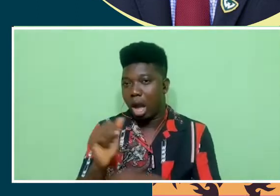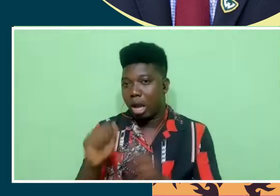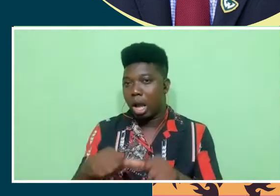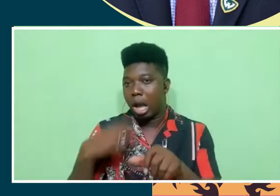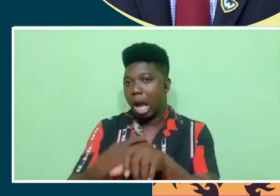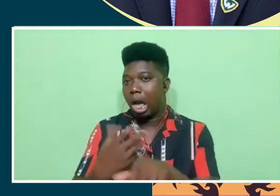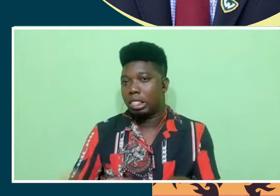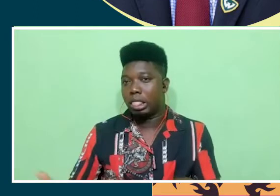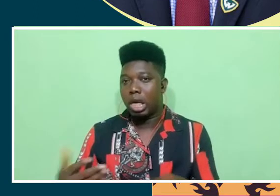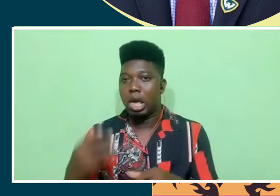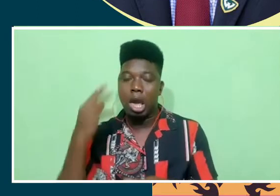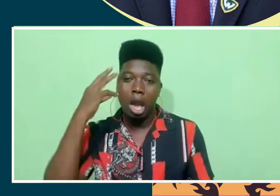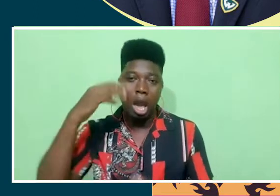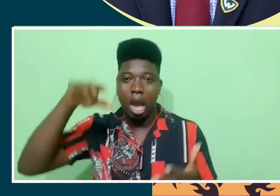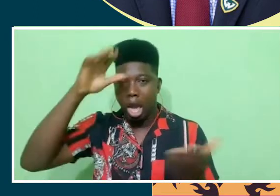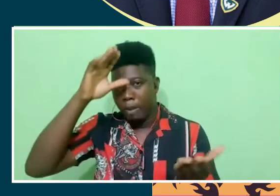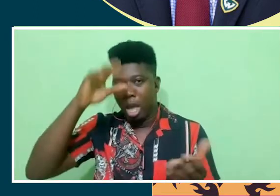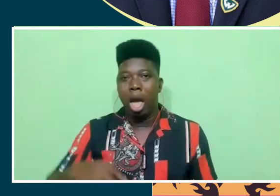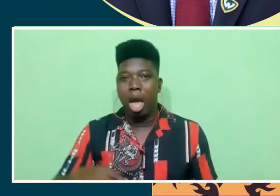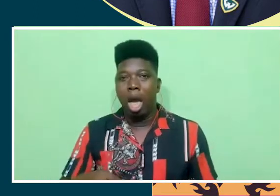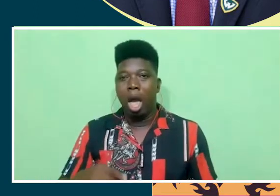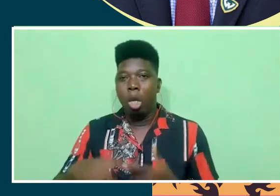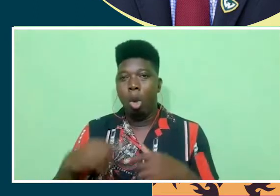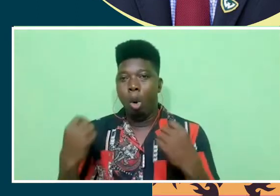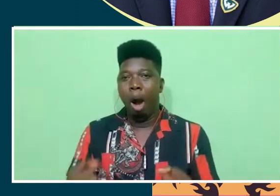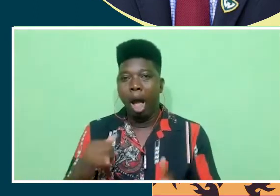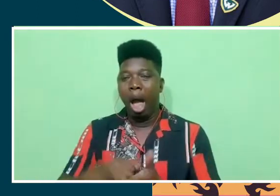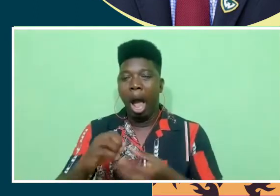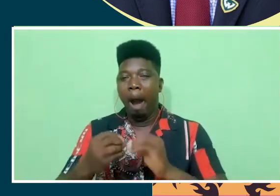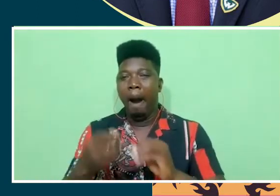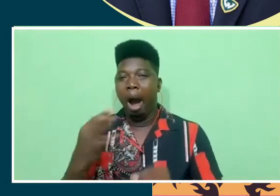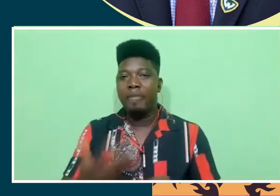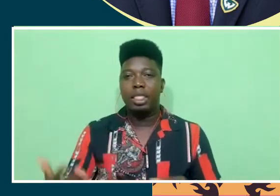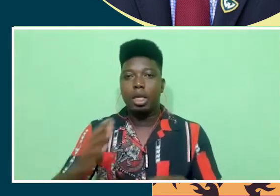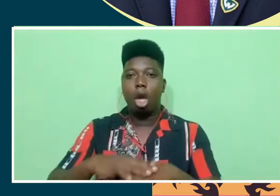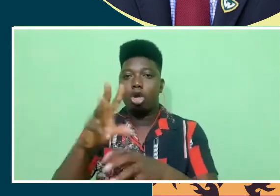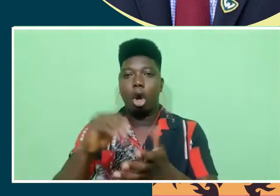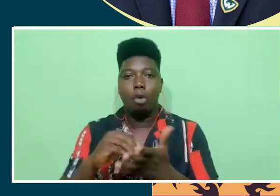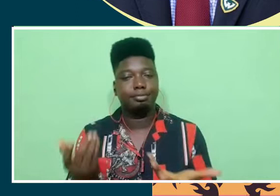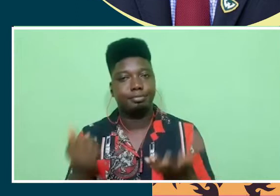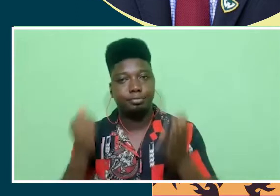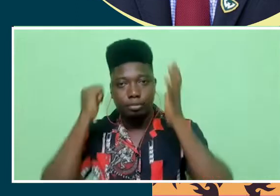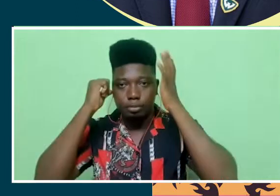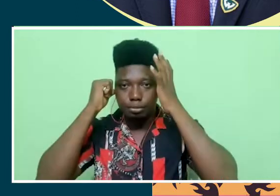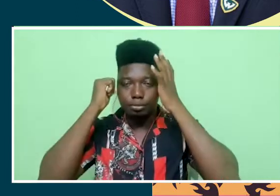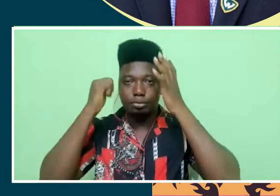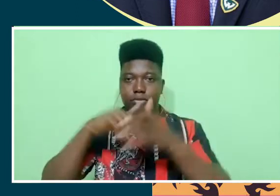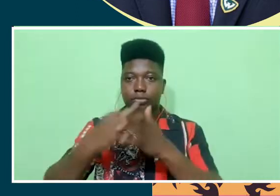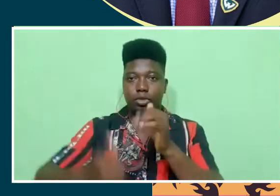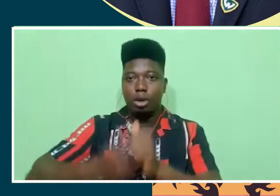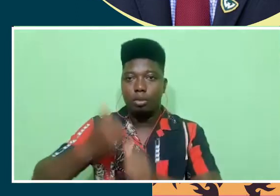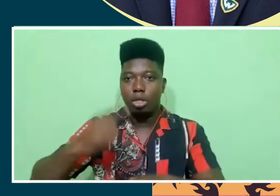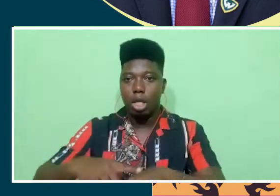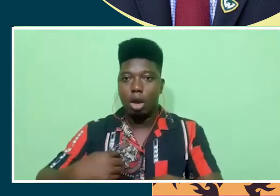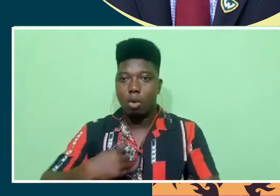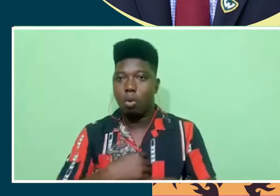and to figure out a number of things on your own. And most times, like, we are rarely paid attention to when you